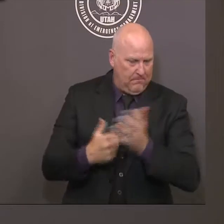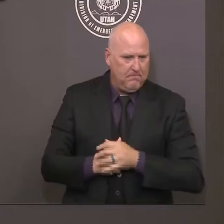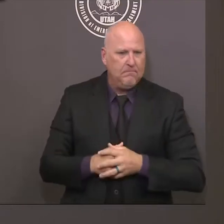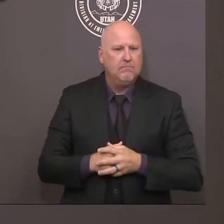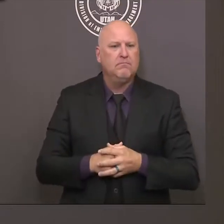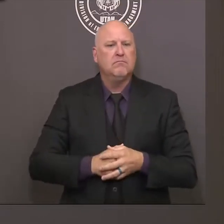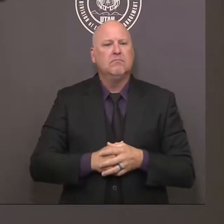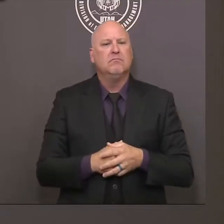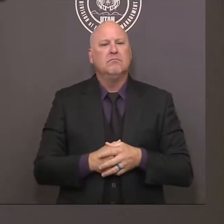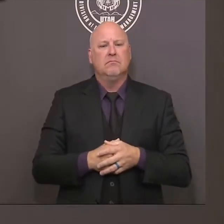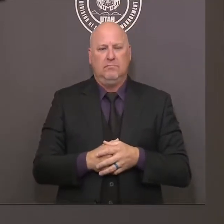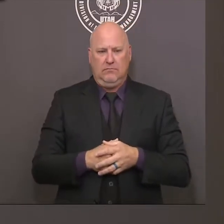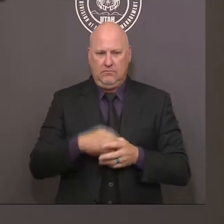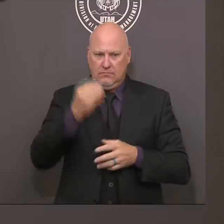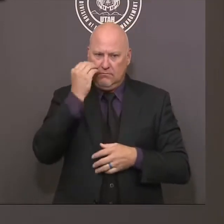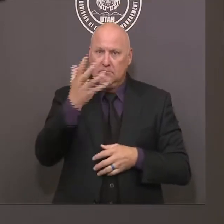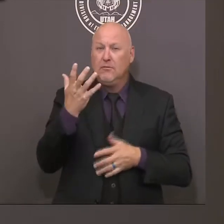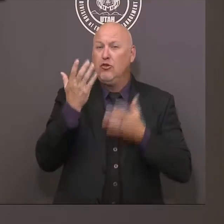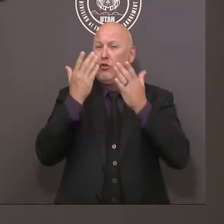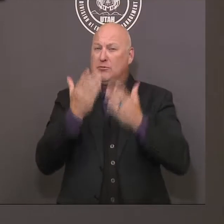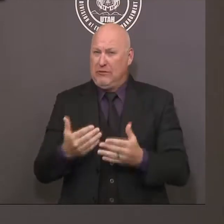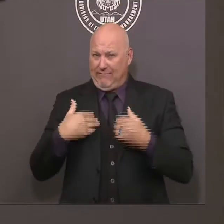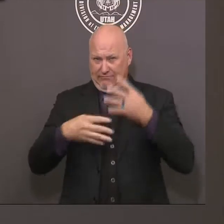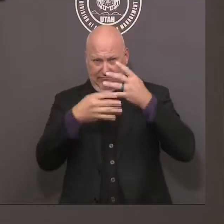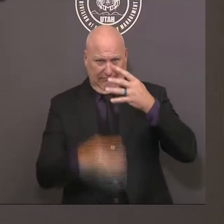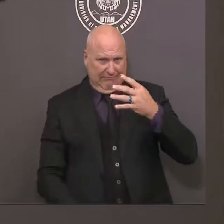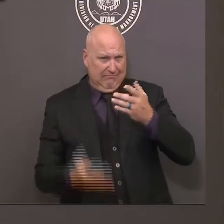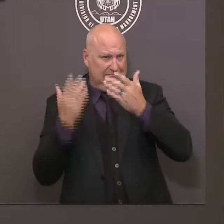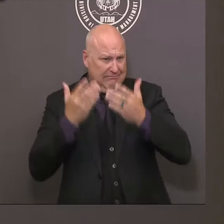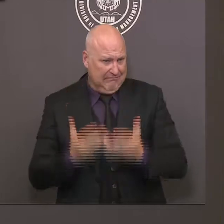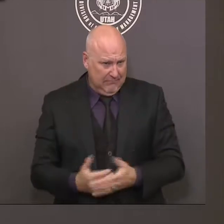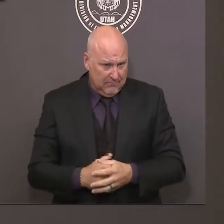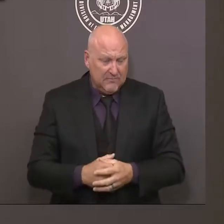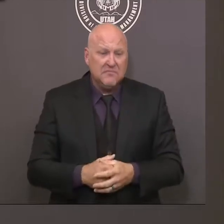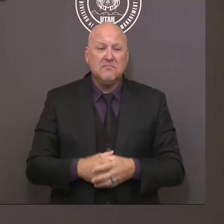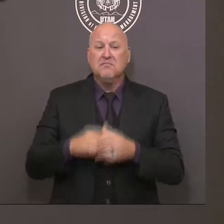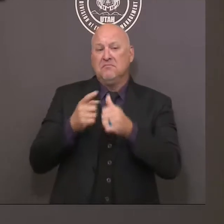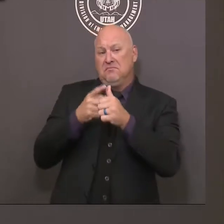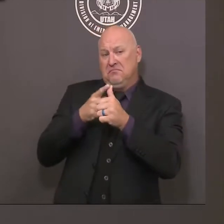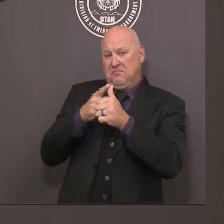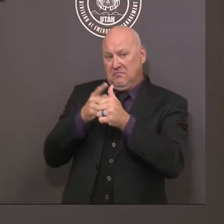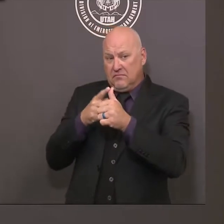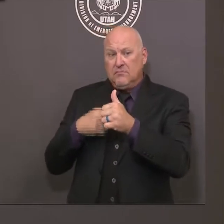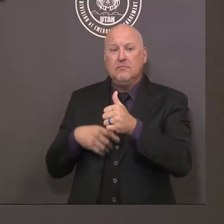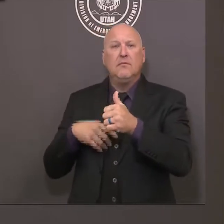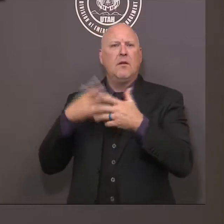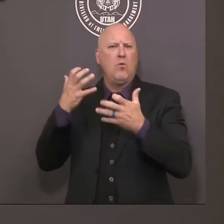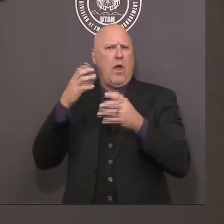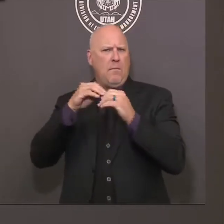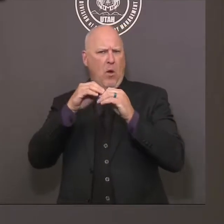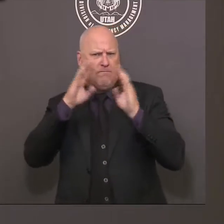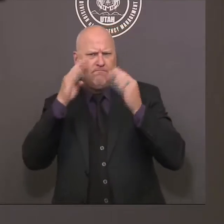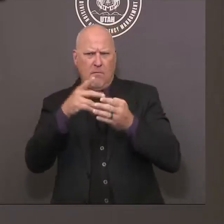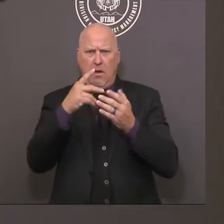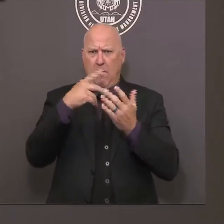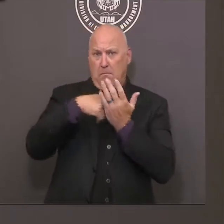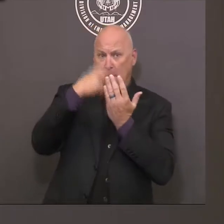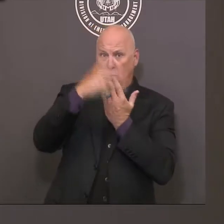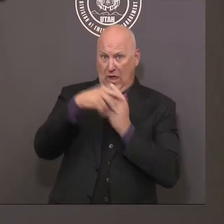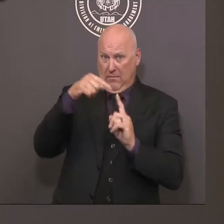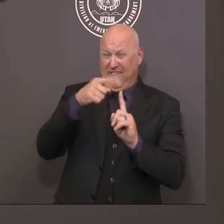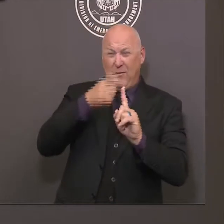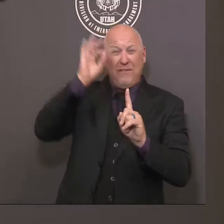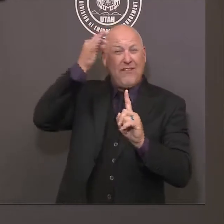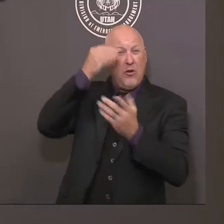targeted assistance programs that are funded by the CARES Act coming out of Washington, D.C. Some of those issues will be on the call tomorrow in our